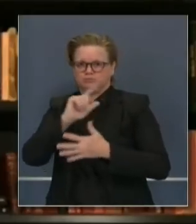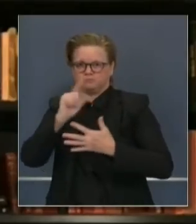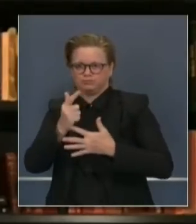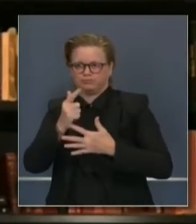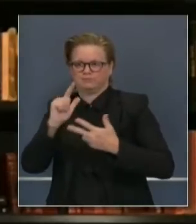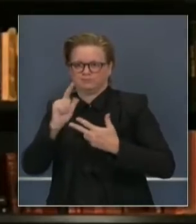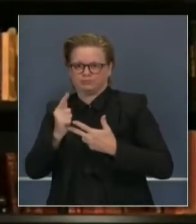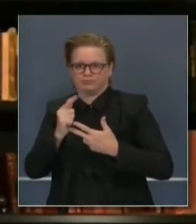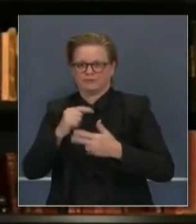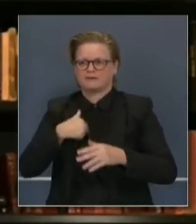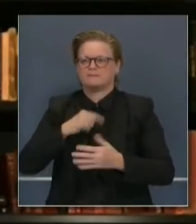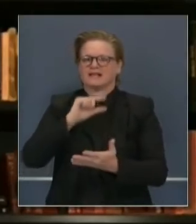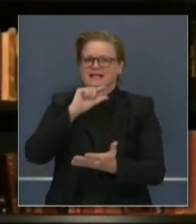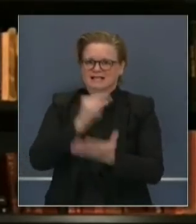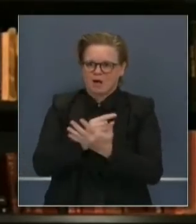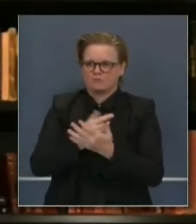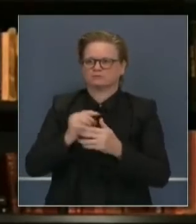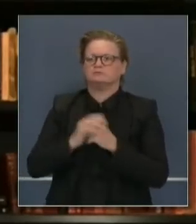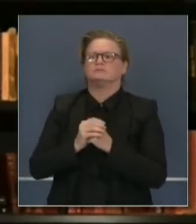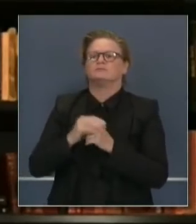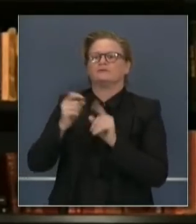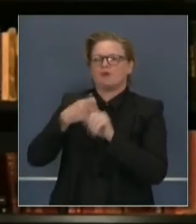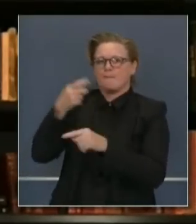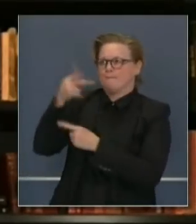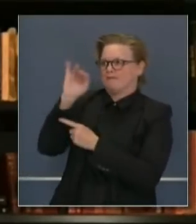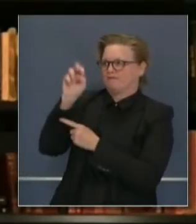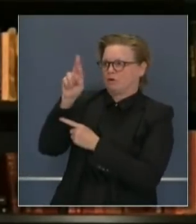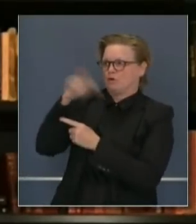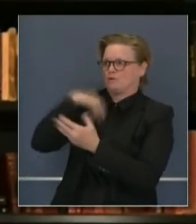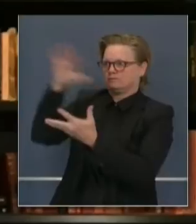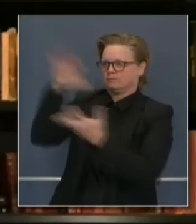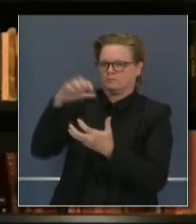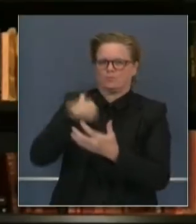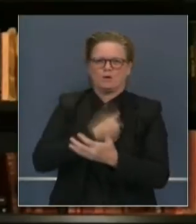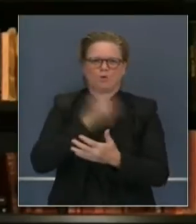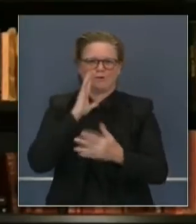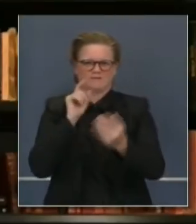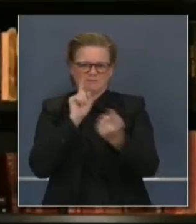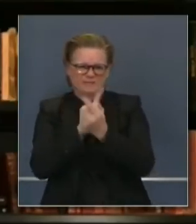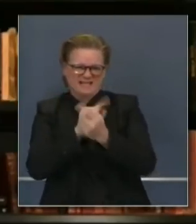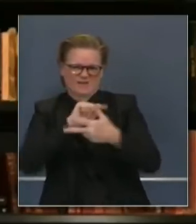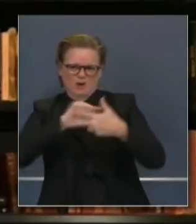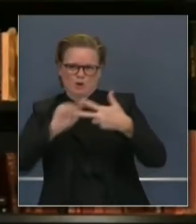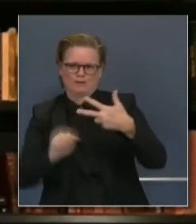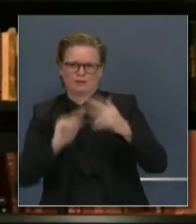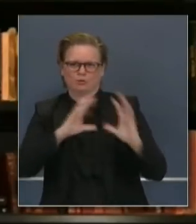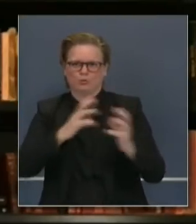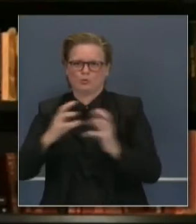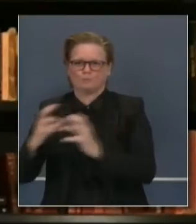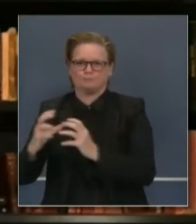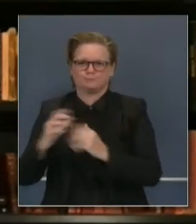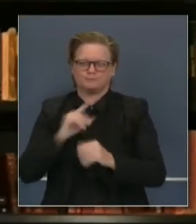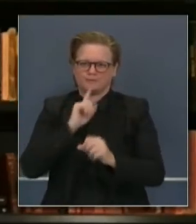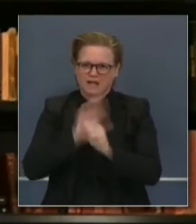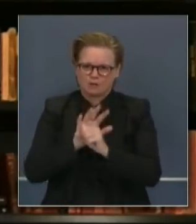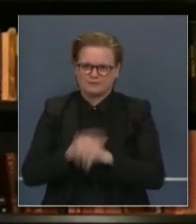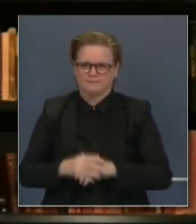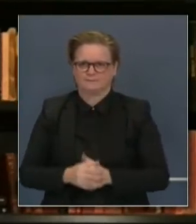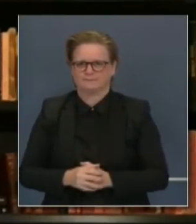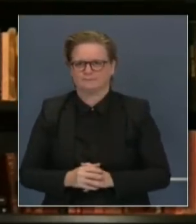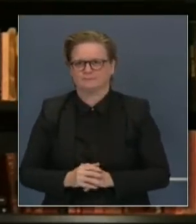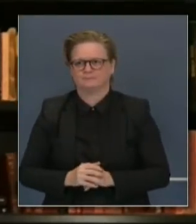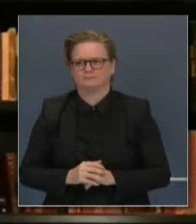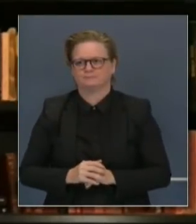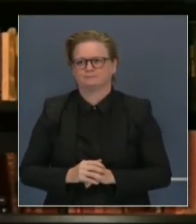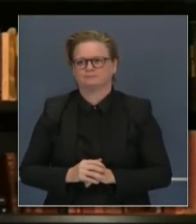assurance from Pfizer. That said, I want to extend opportunity for Dr. Galley to amplify his confidence or perhaps